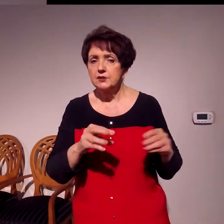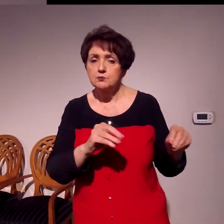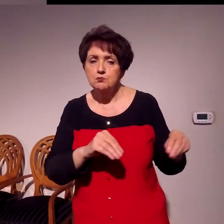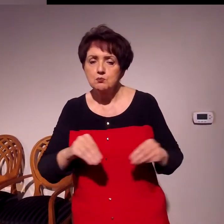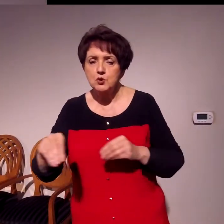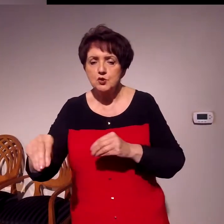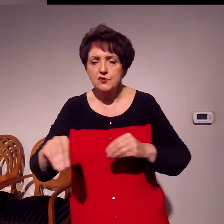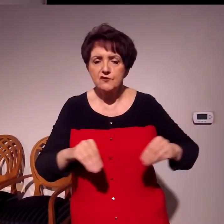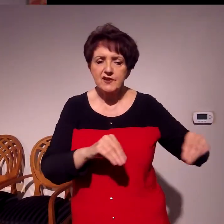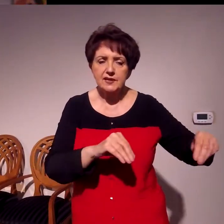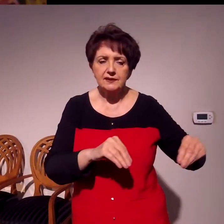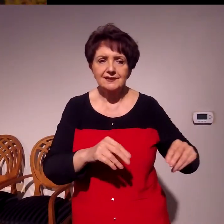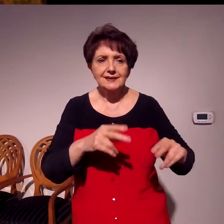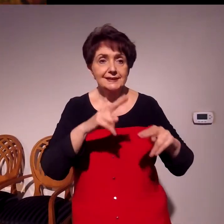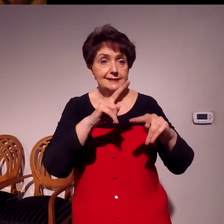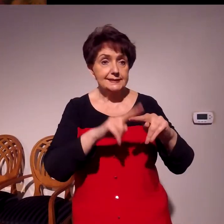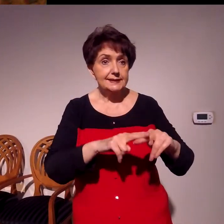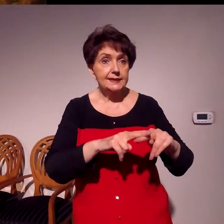smoking?